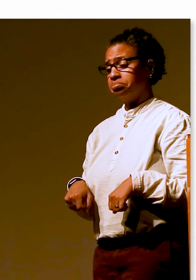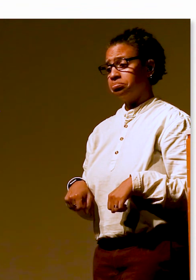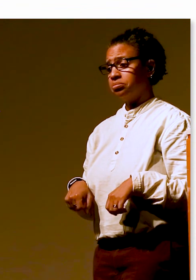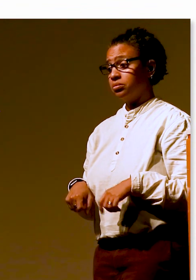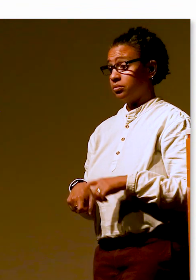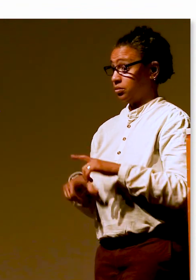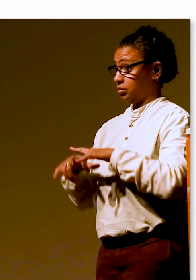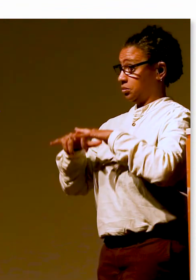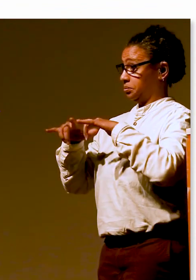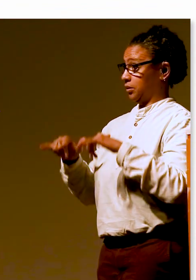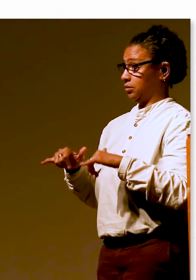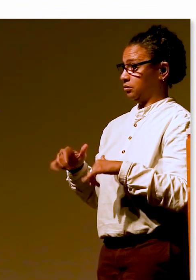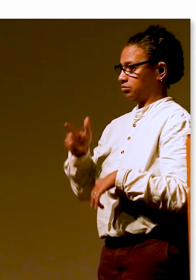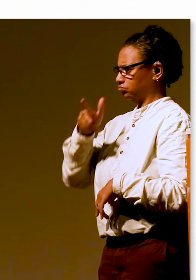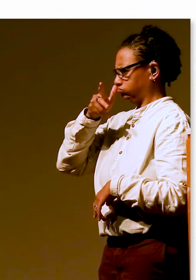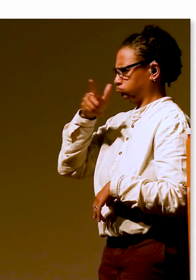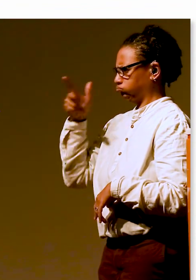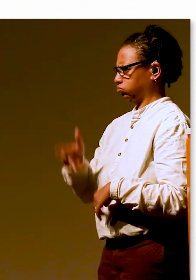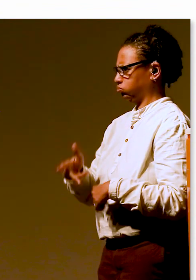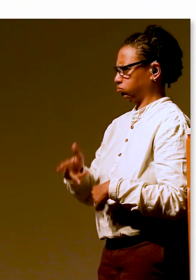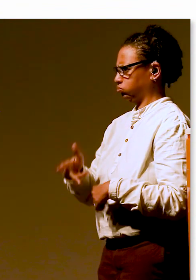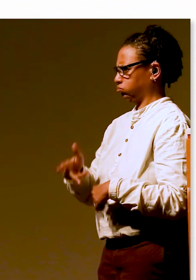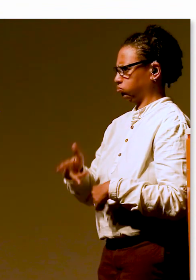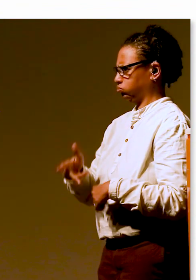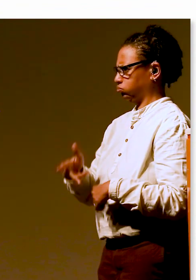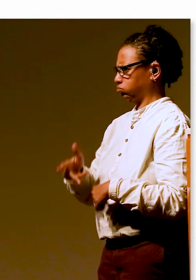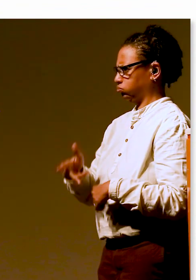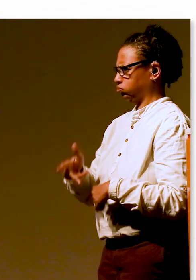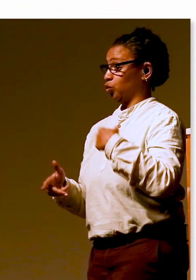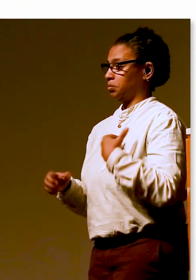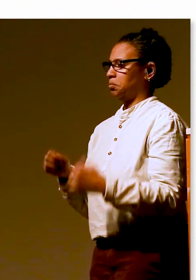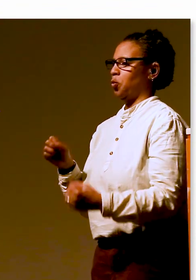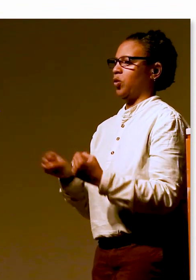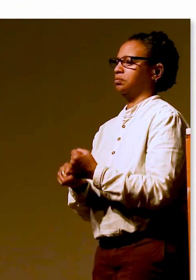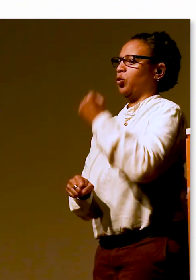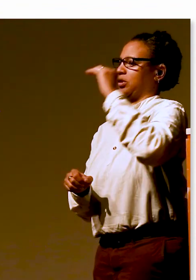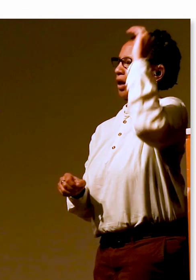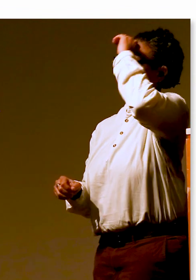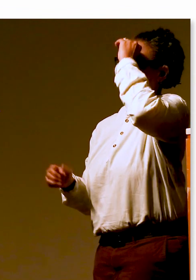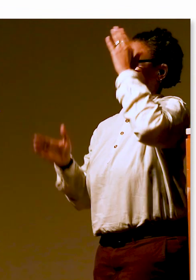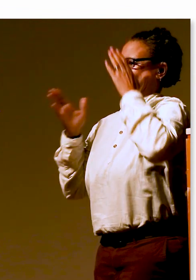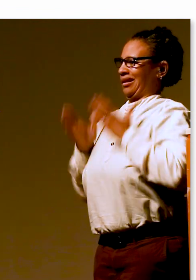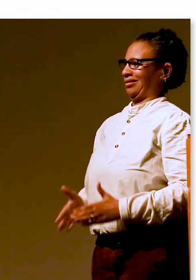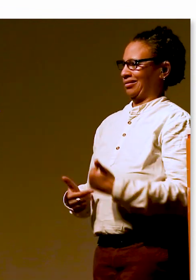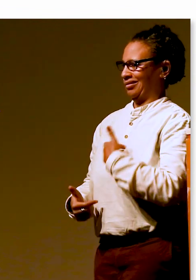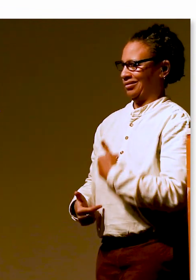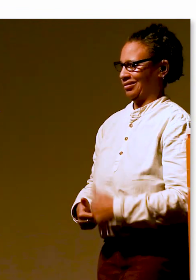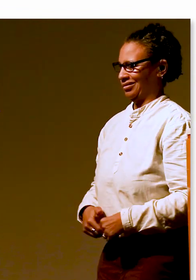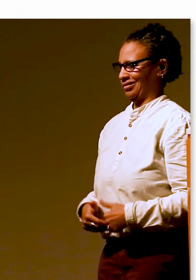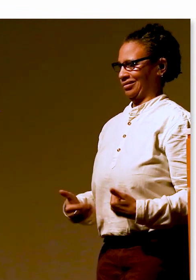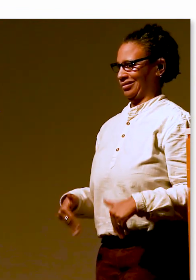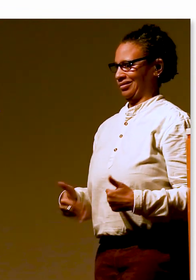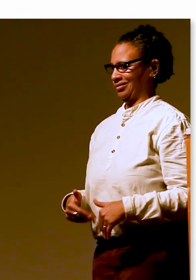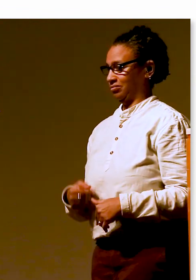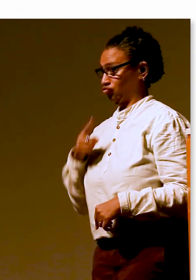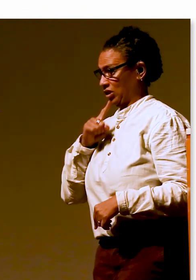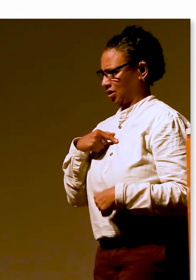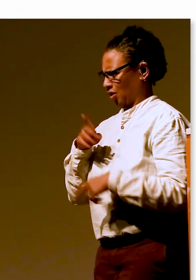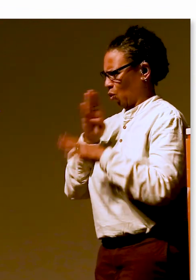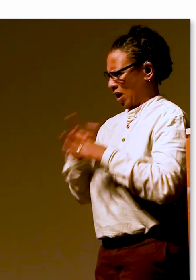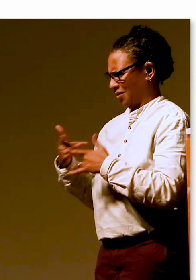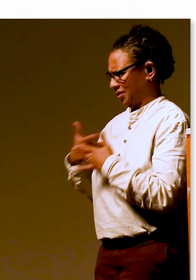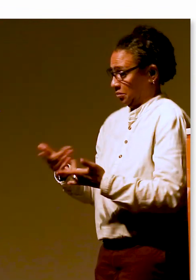it. I got most opinionated in high school, which is wild because I didn't even say anything. But at any rate, I think for me,